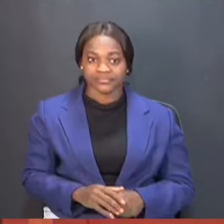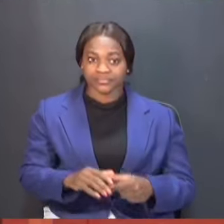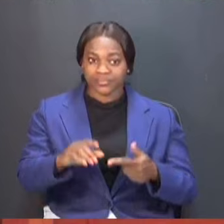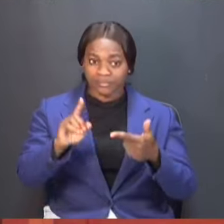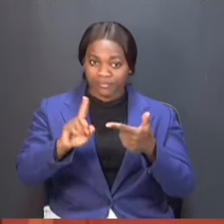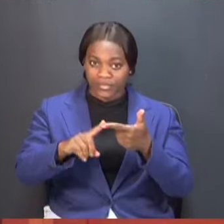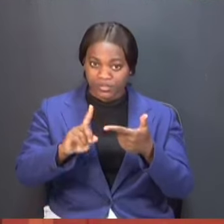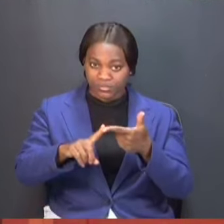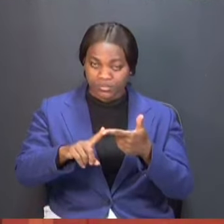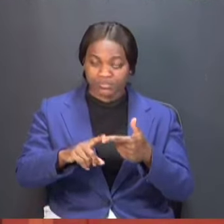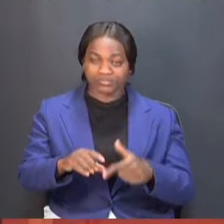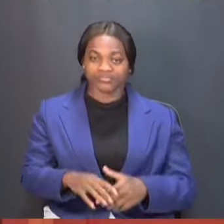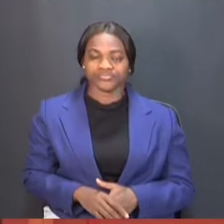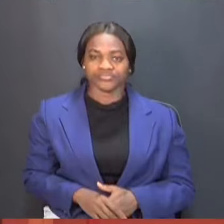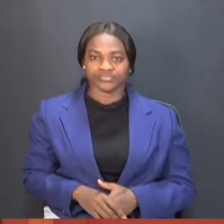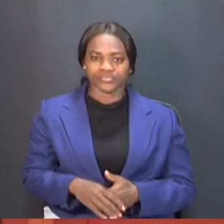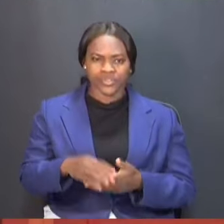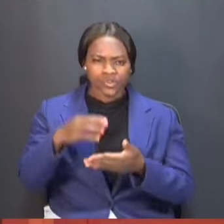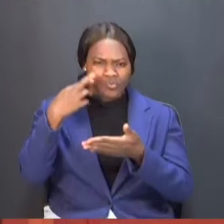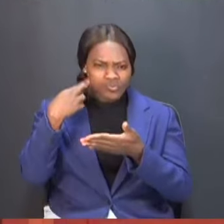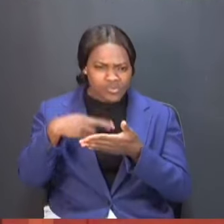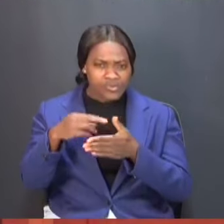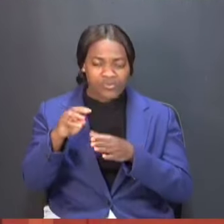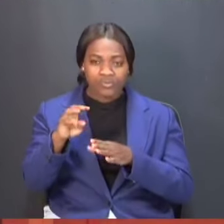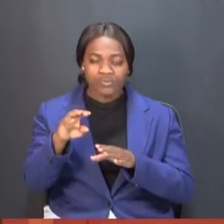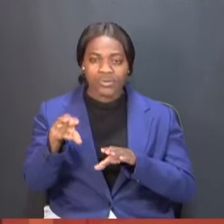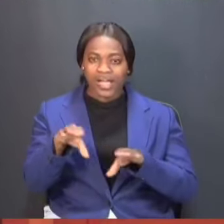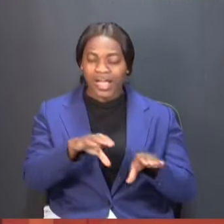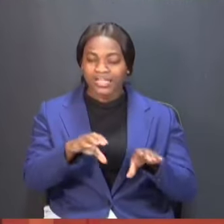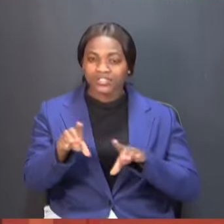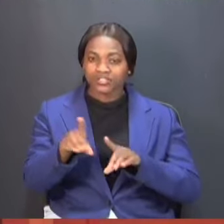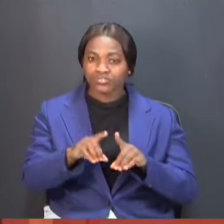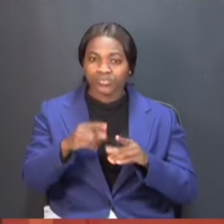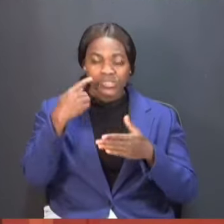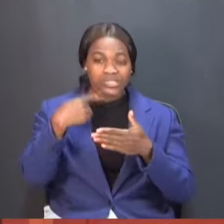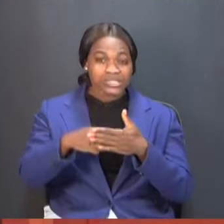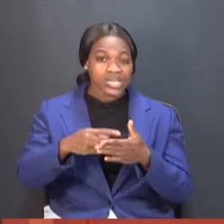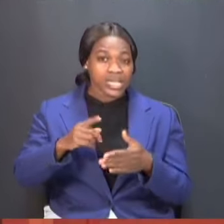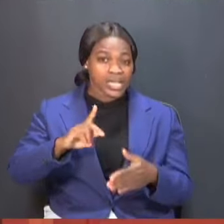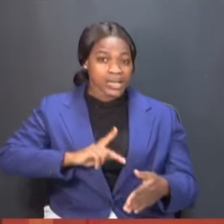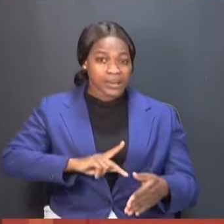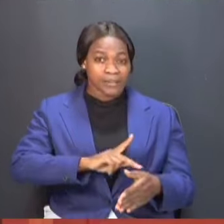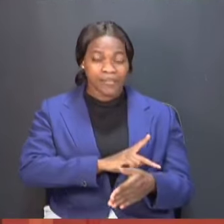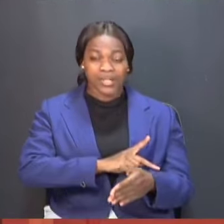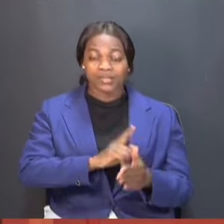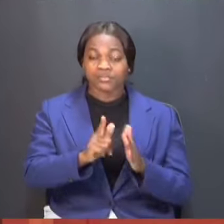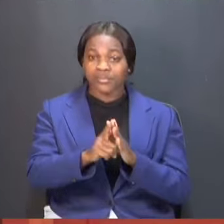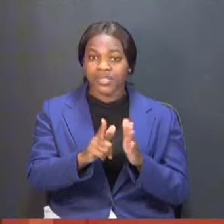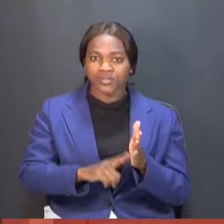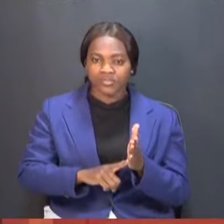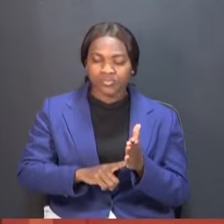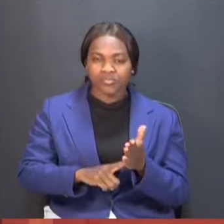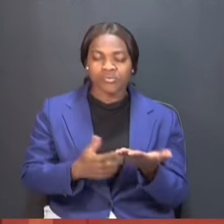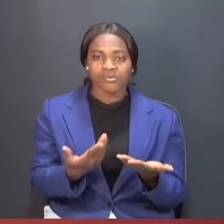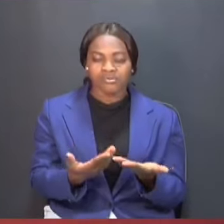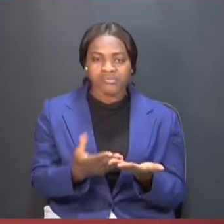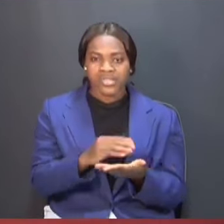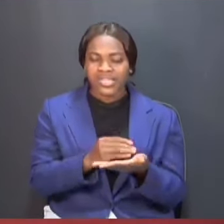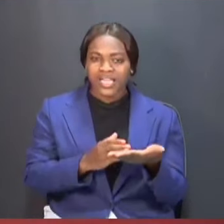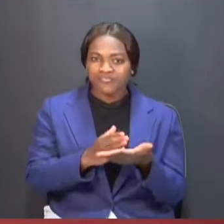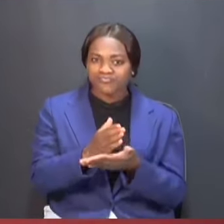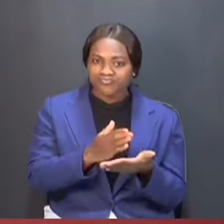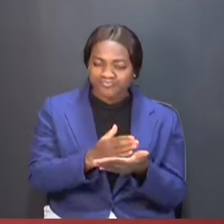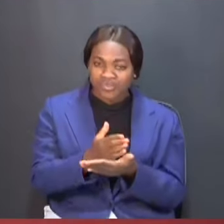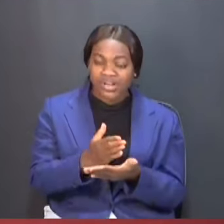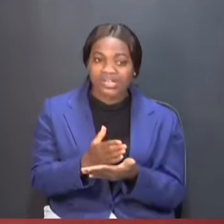2, review those actions taken within the framework of our standing orders and the applicable protocols